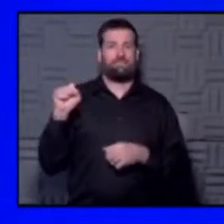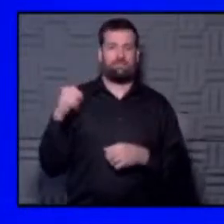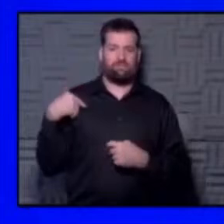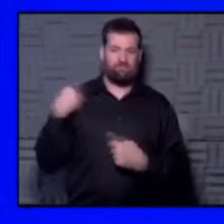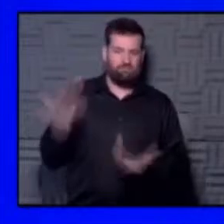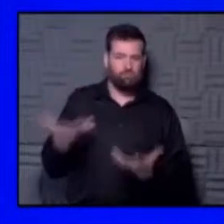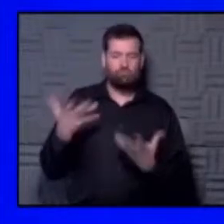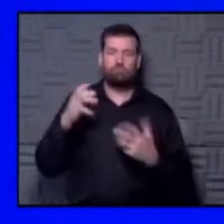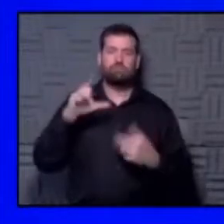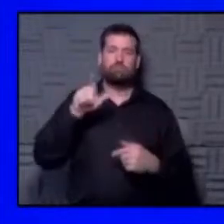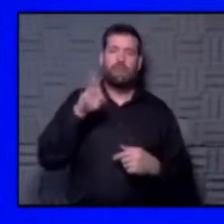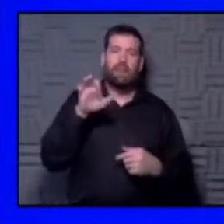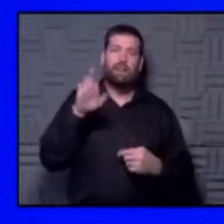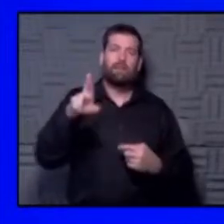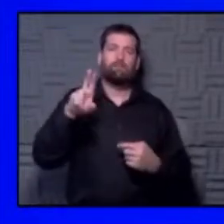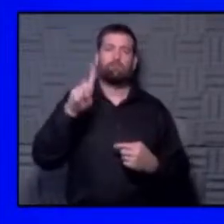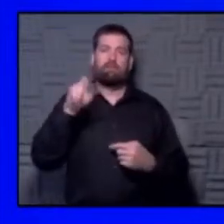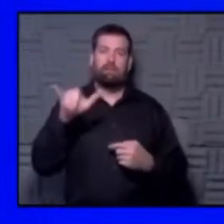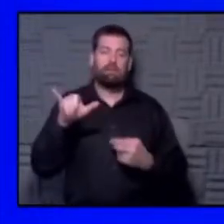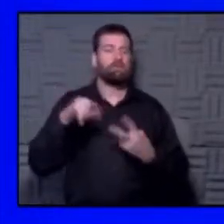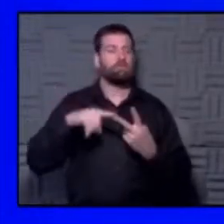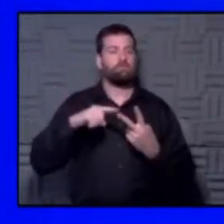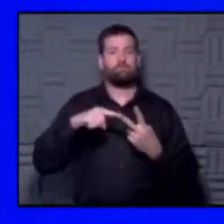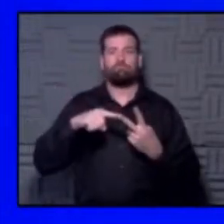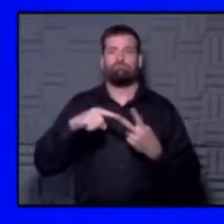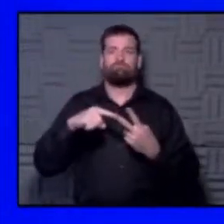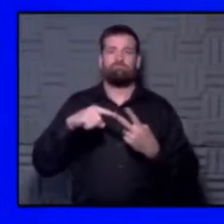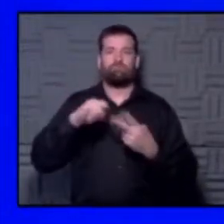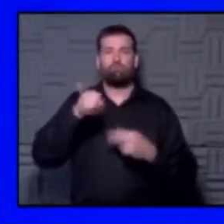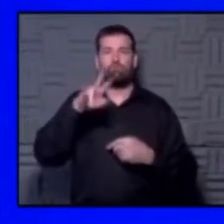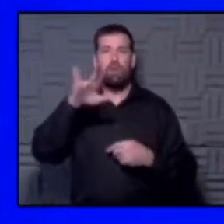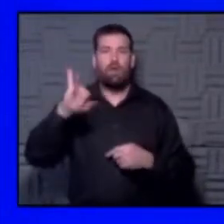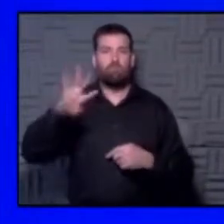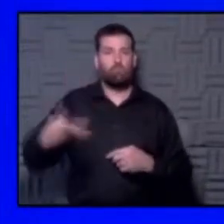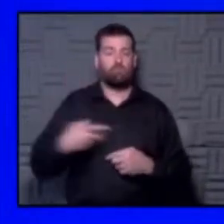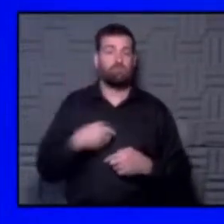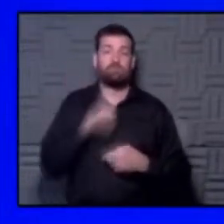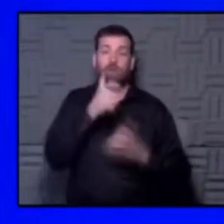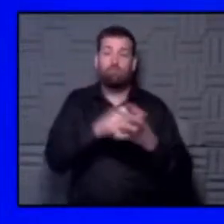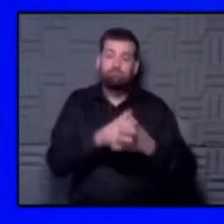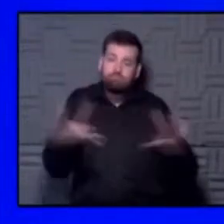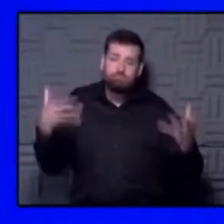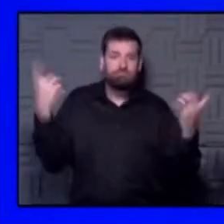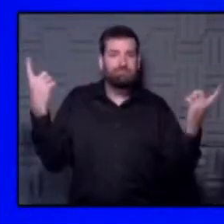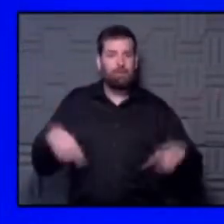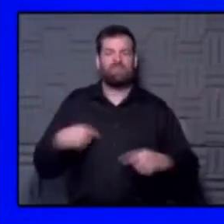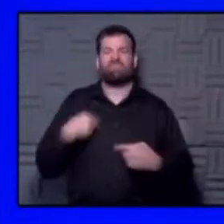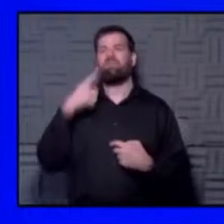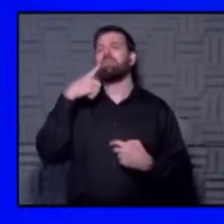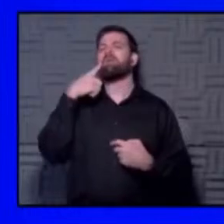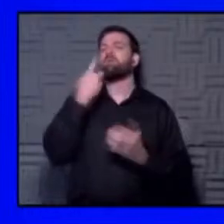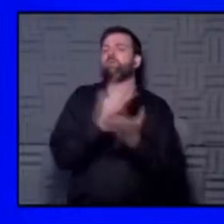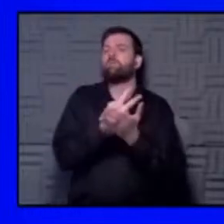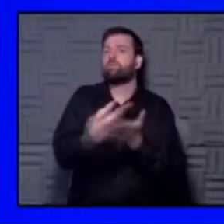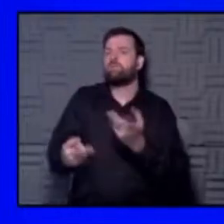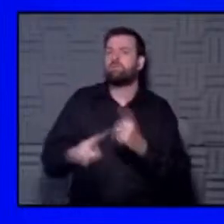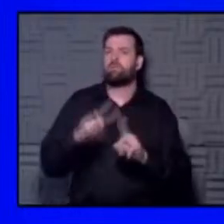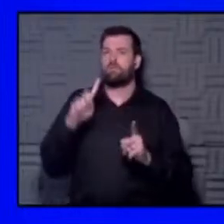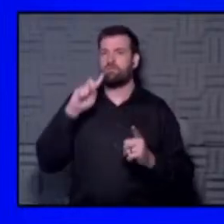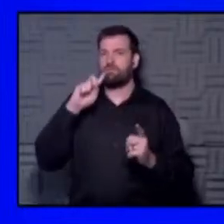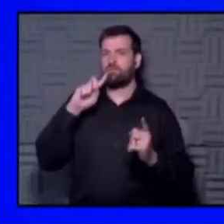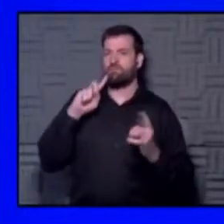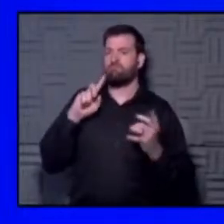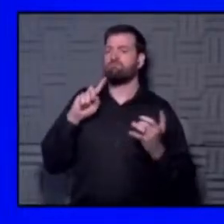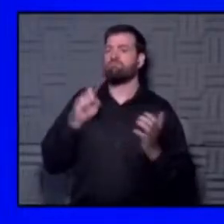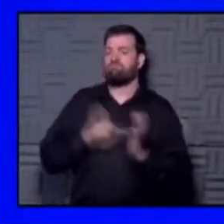recently, Memorial Day, 4th of July. And again, those surges don't seem to happen until, we thought 2 weeks, but initially now it